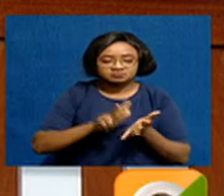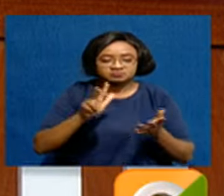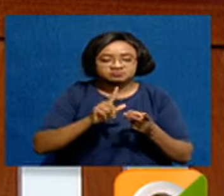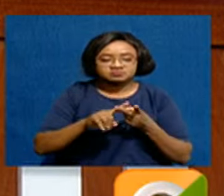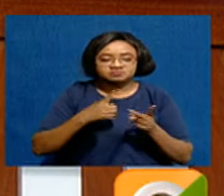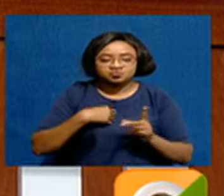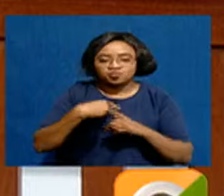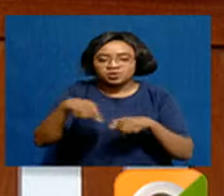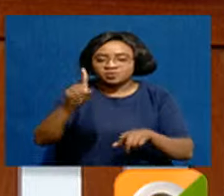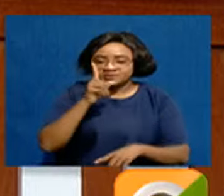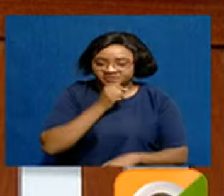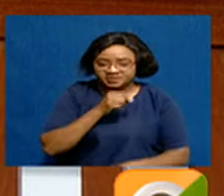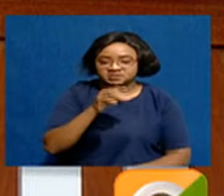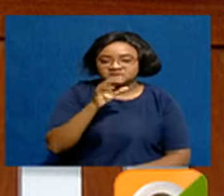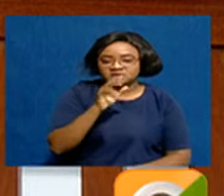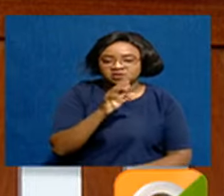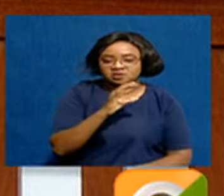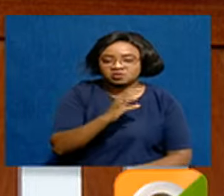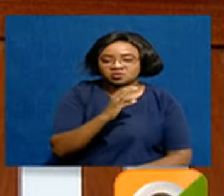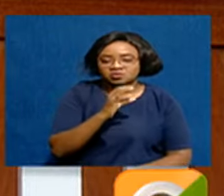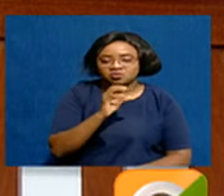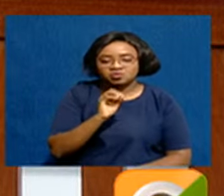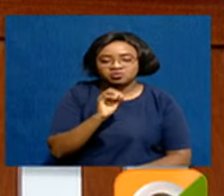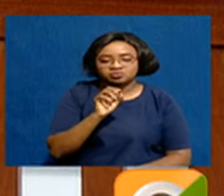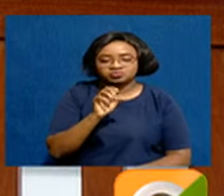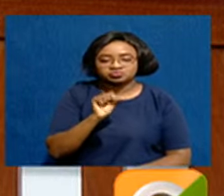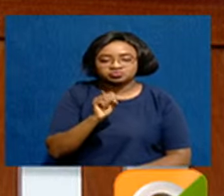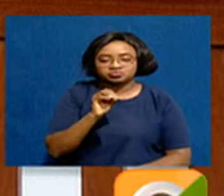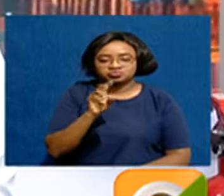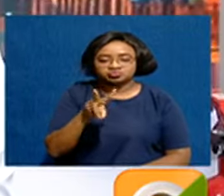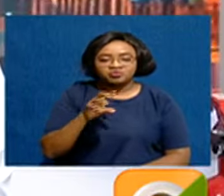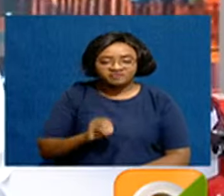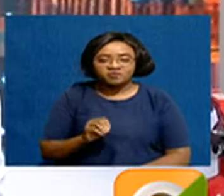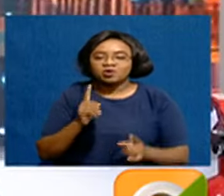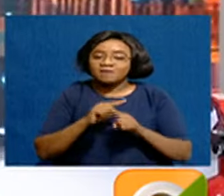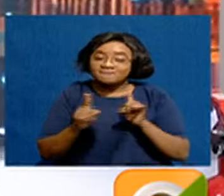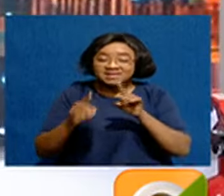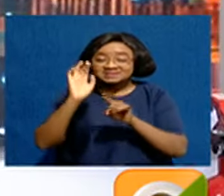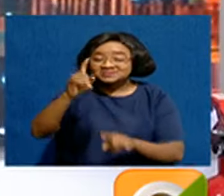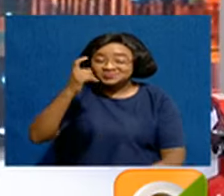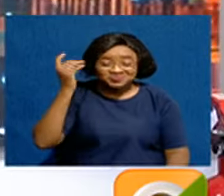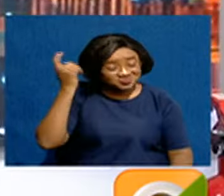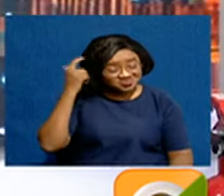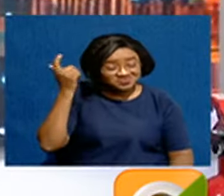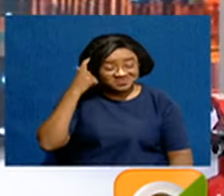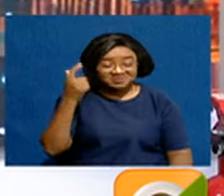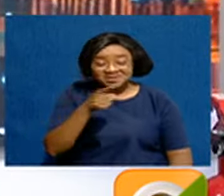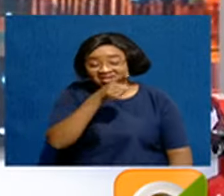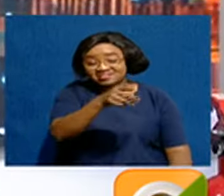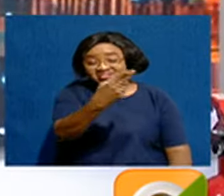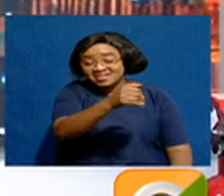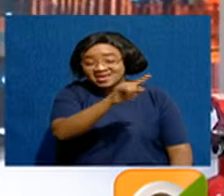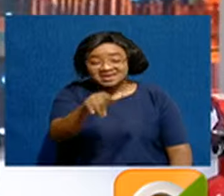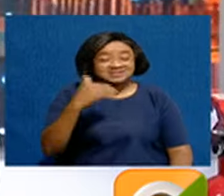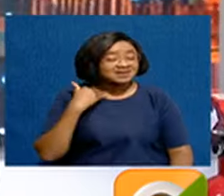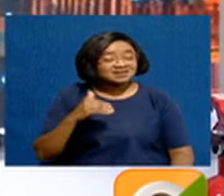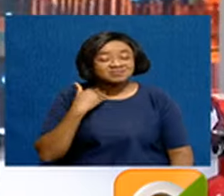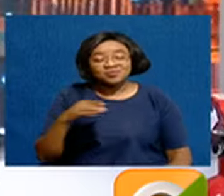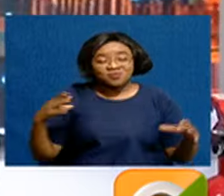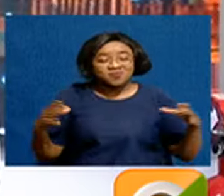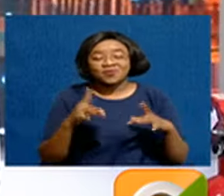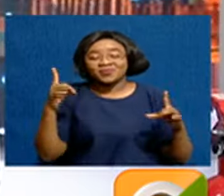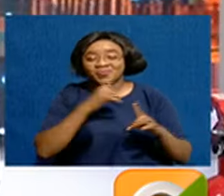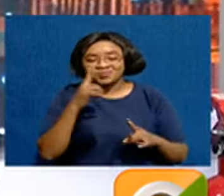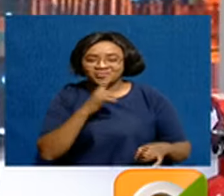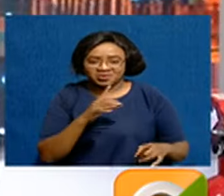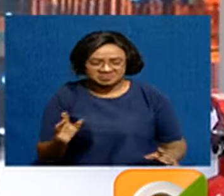Kosovo. We were in many places. But Haiti and is a gang land. I don't know why you guys